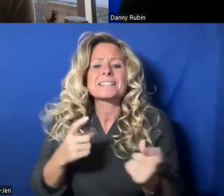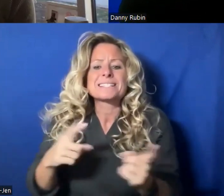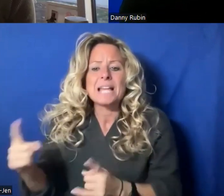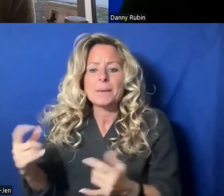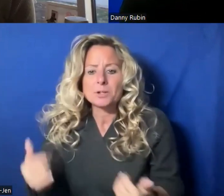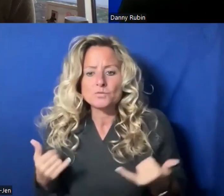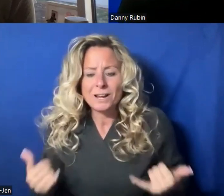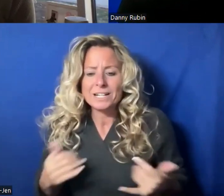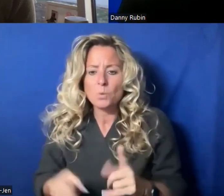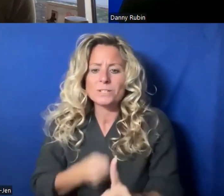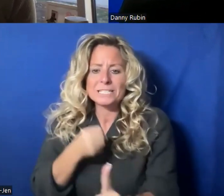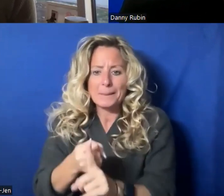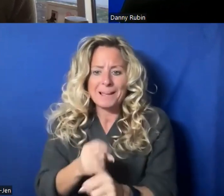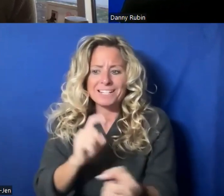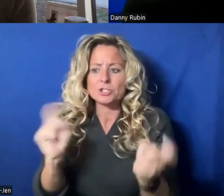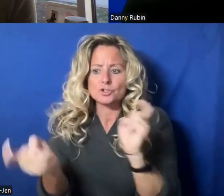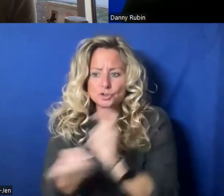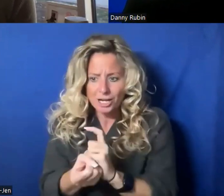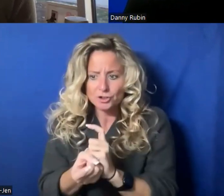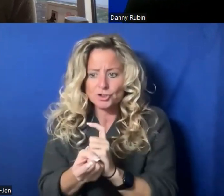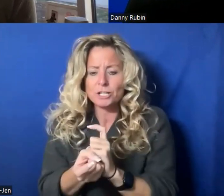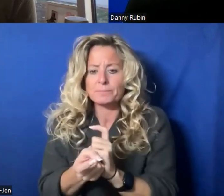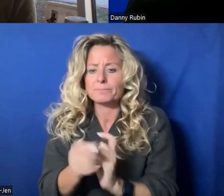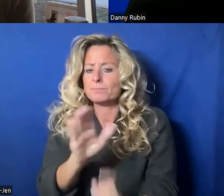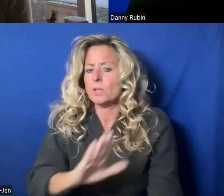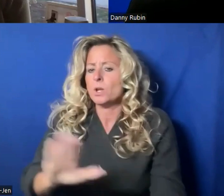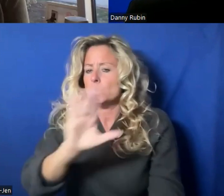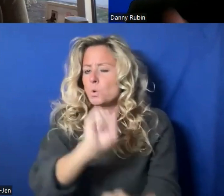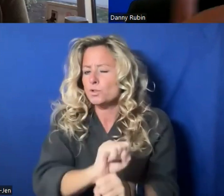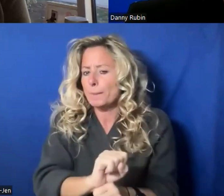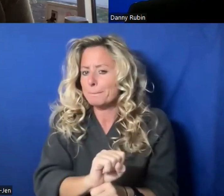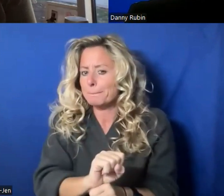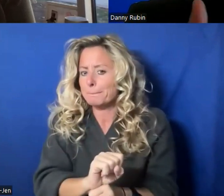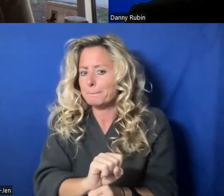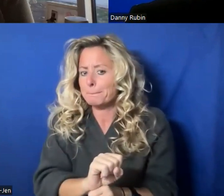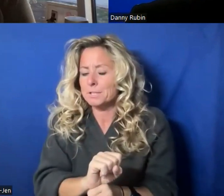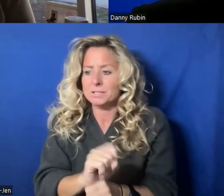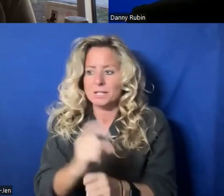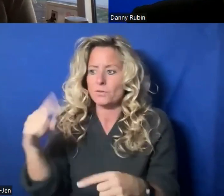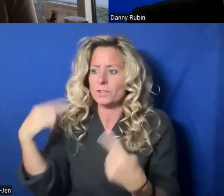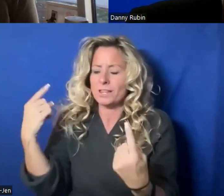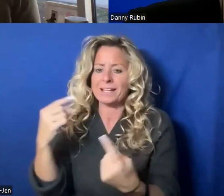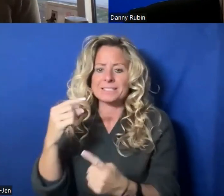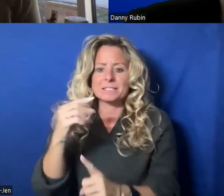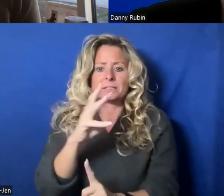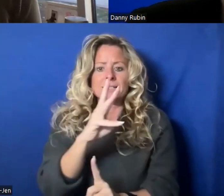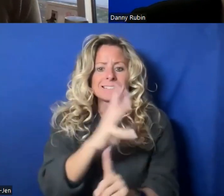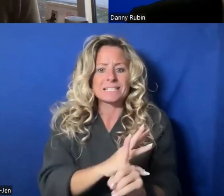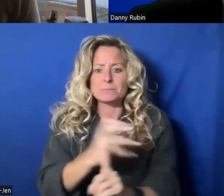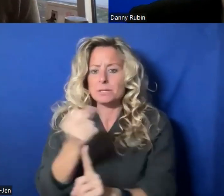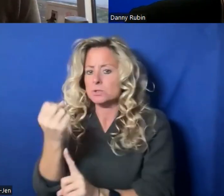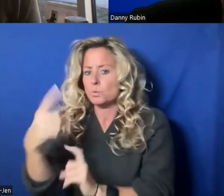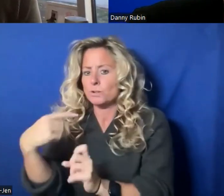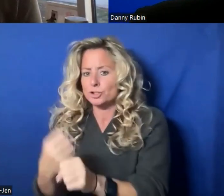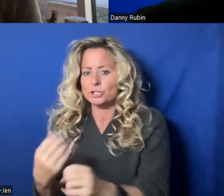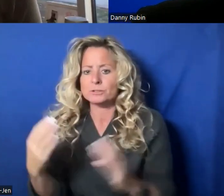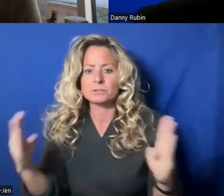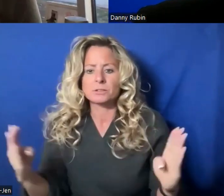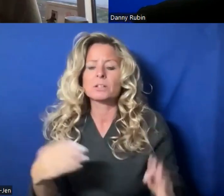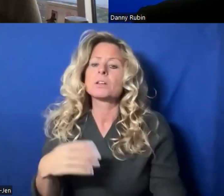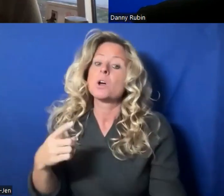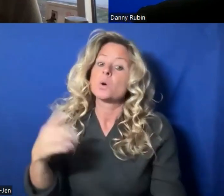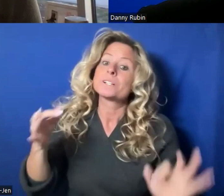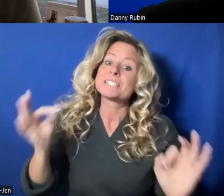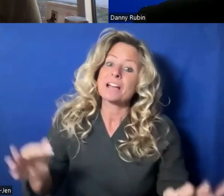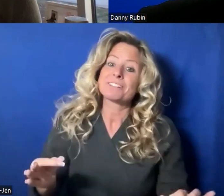is impacting and changing your job, like over the last 6 to 12 months? Yeah, it's definitely a